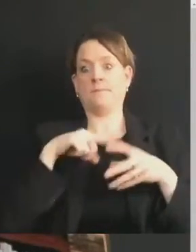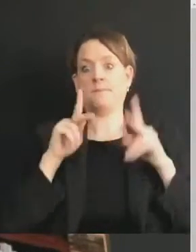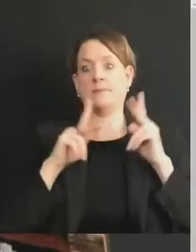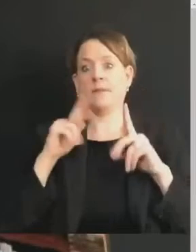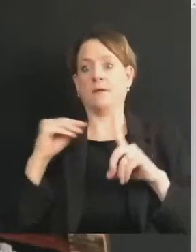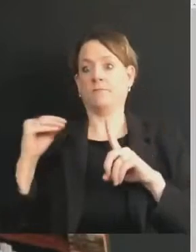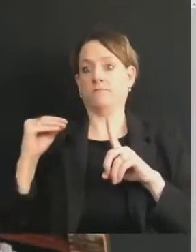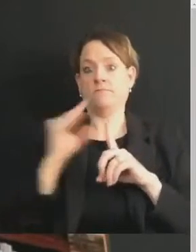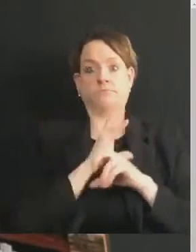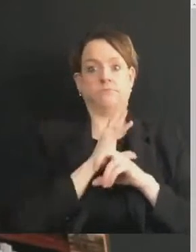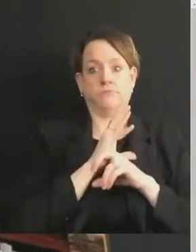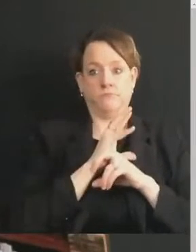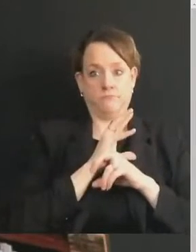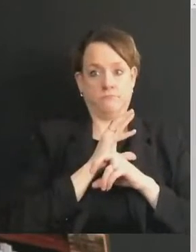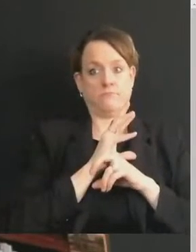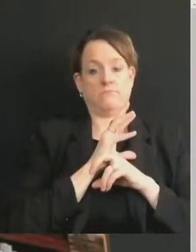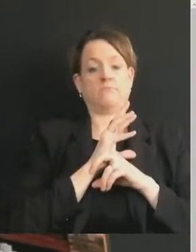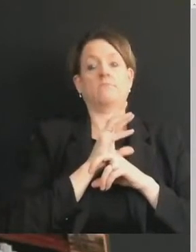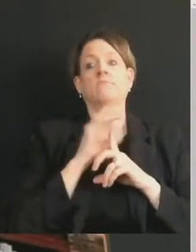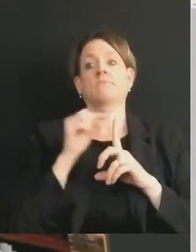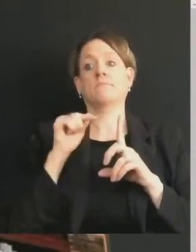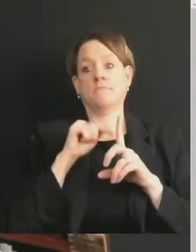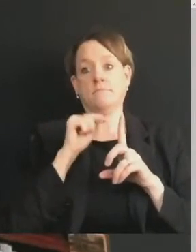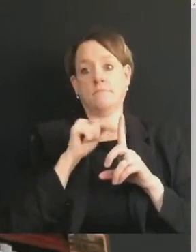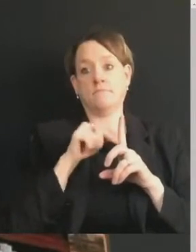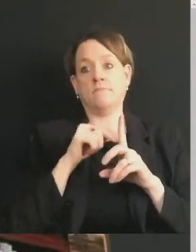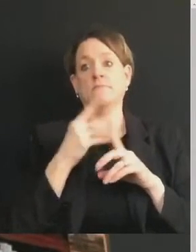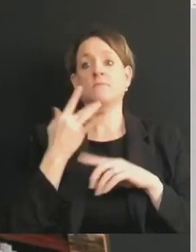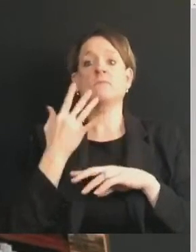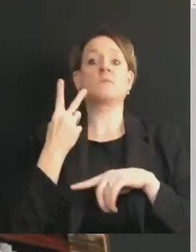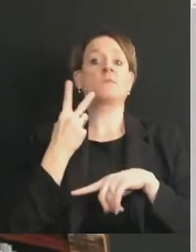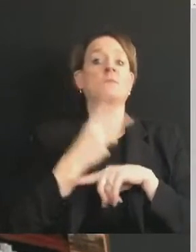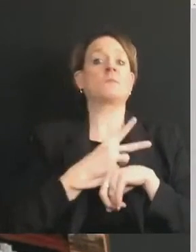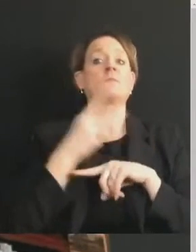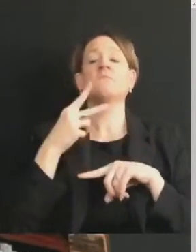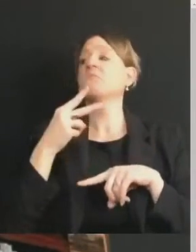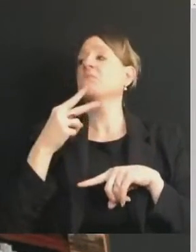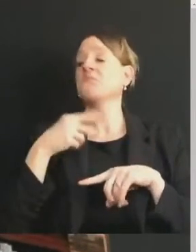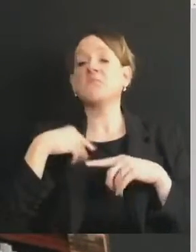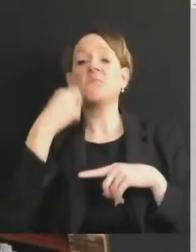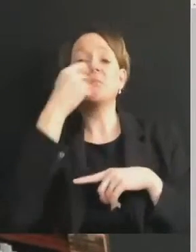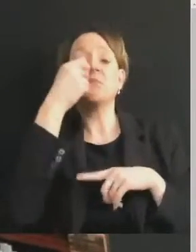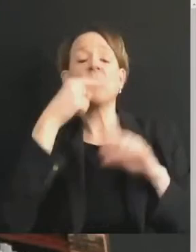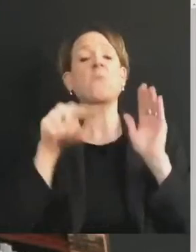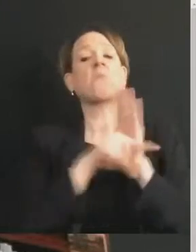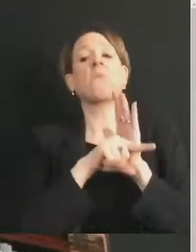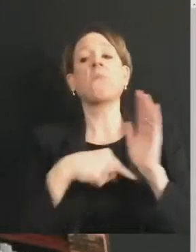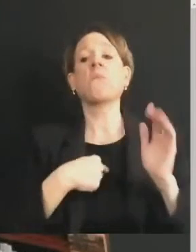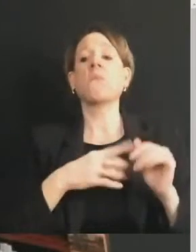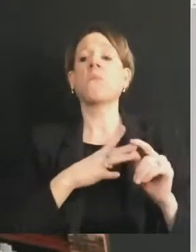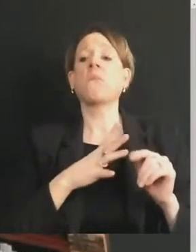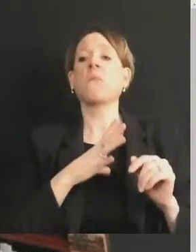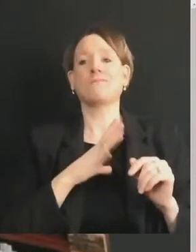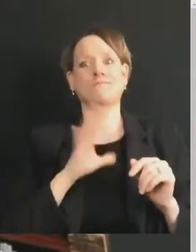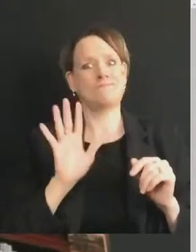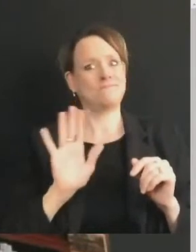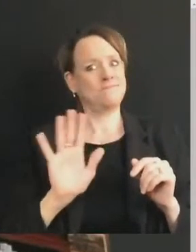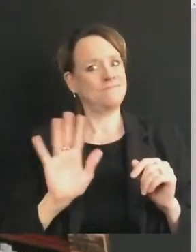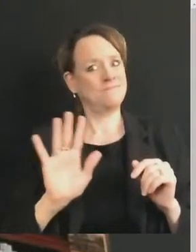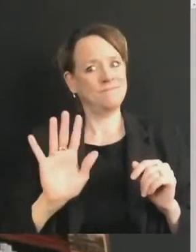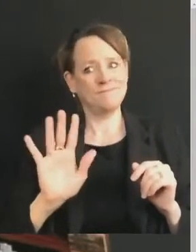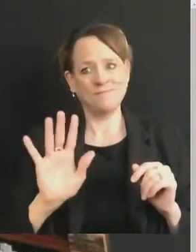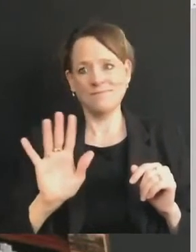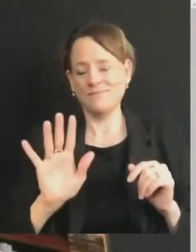negative on day 2 after their exposure, they're still at risk of becoming infected for the next